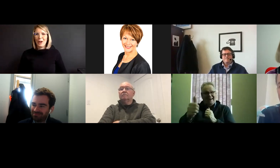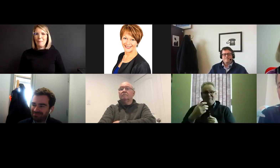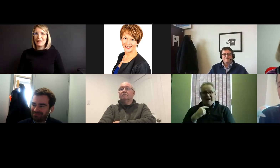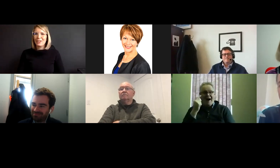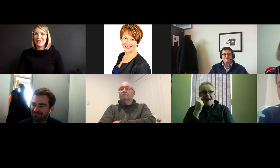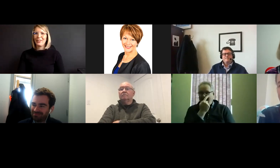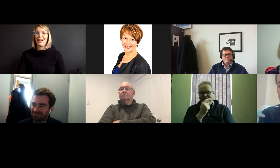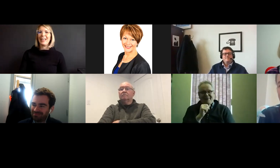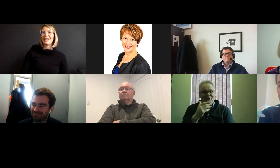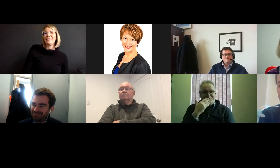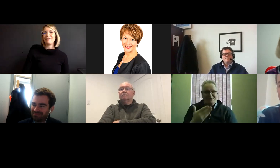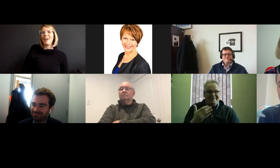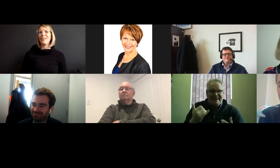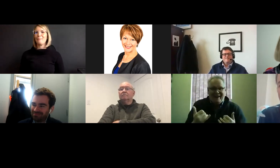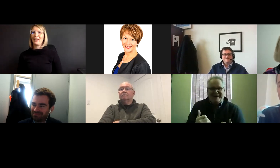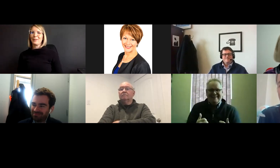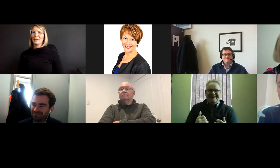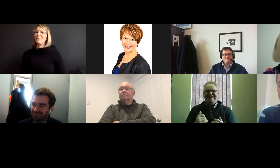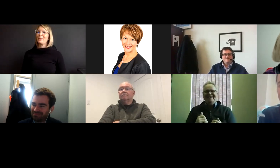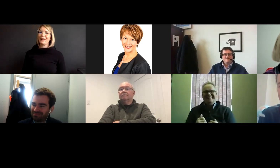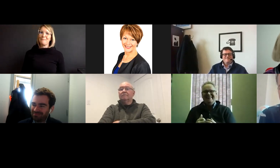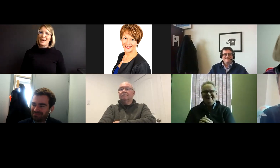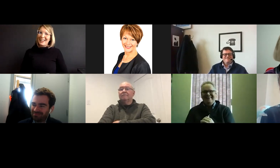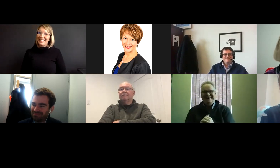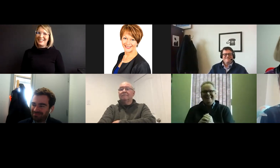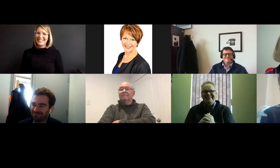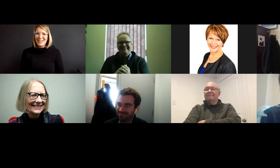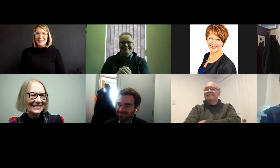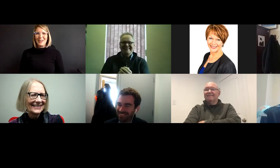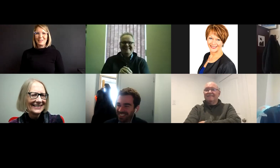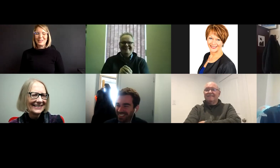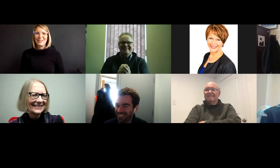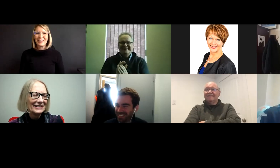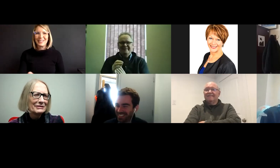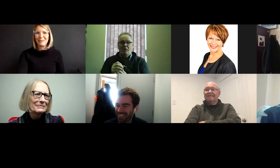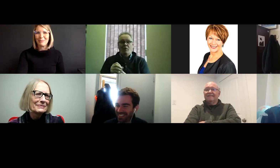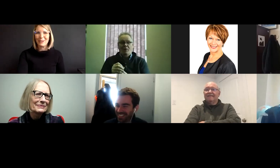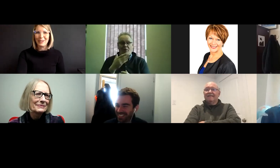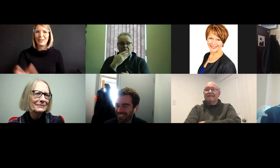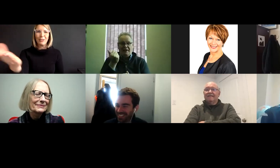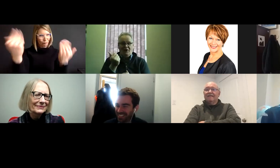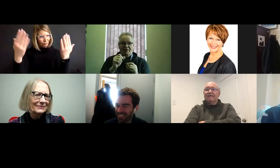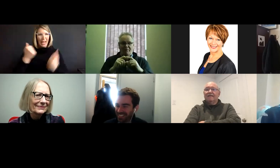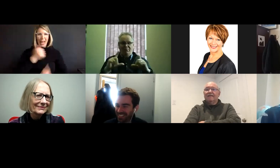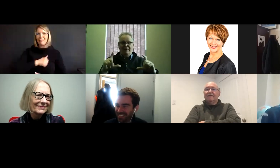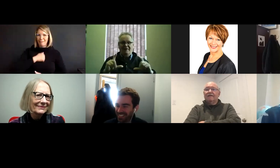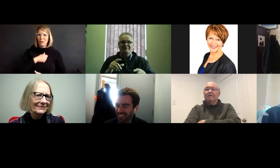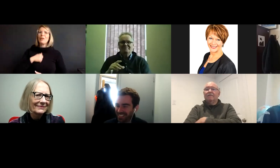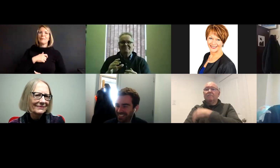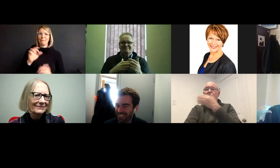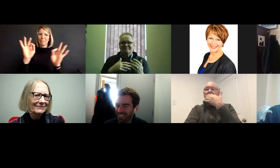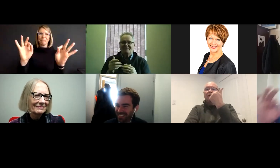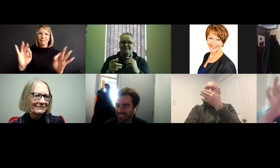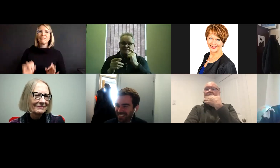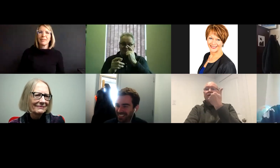So I apologize for that. I had to get farther back from the computer. I got bad eyes. It was just an interpreter error there.